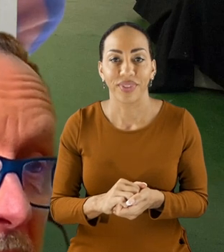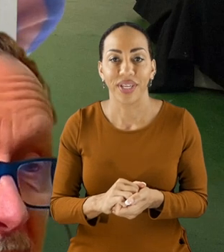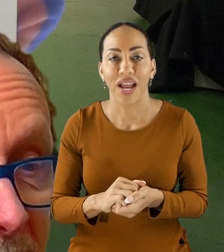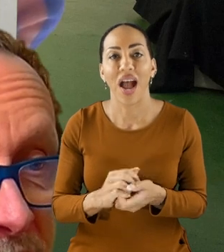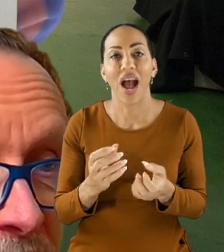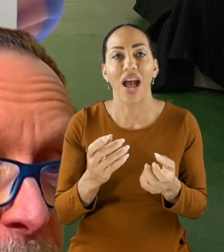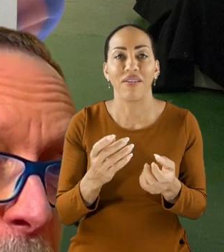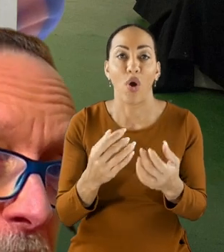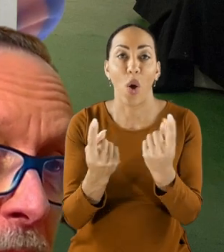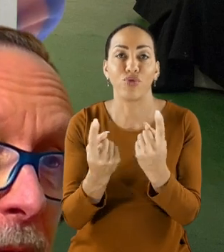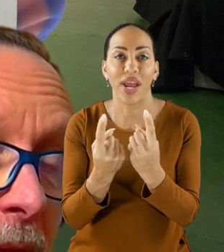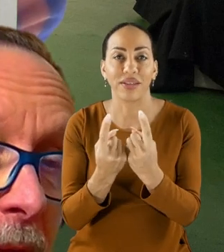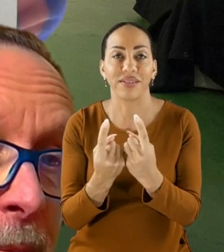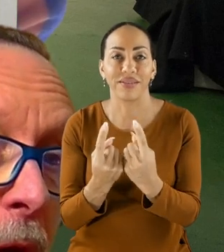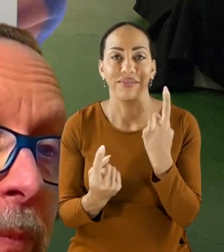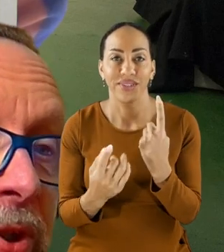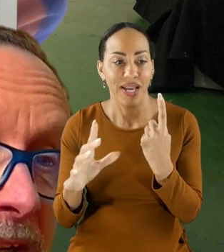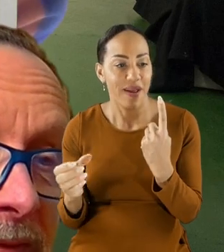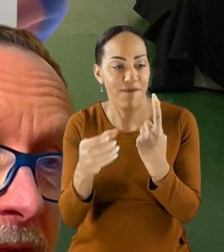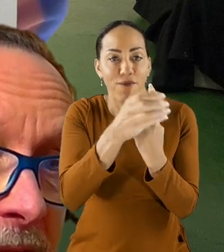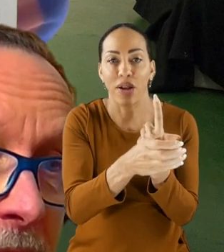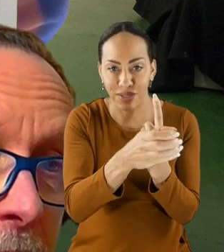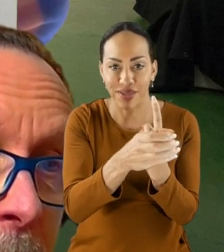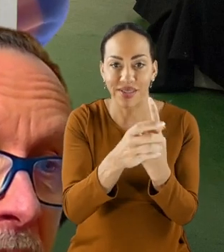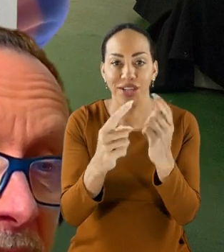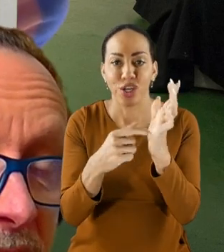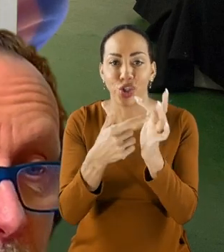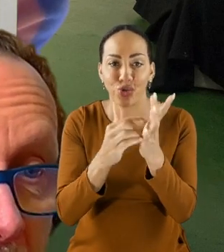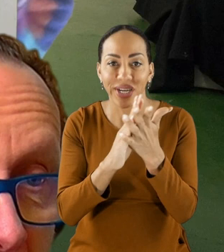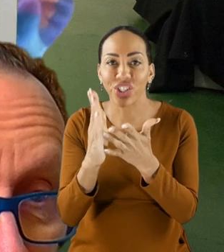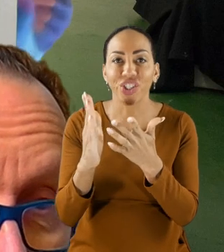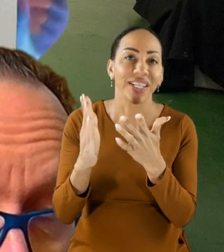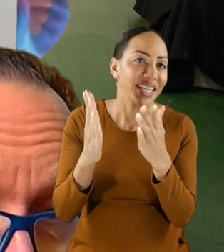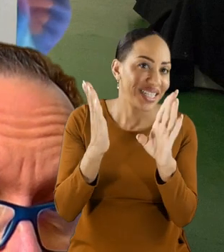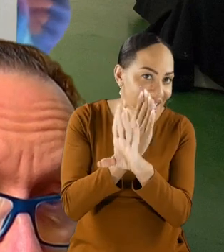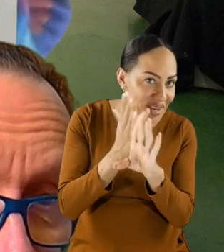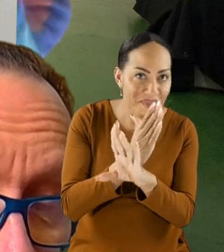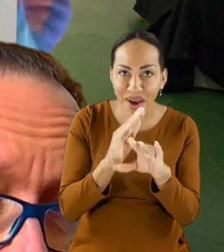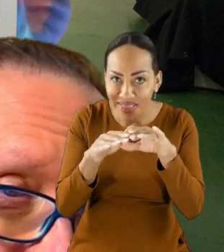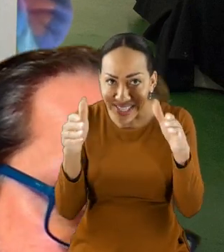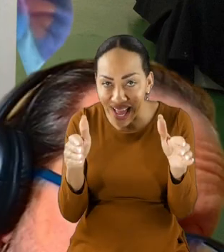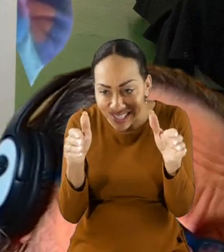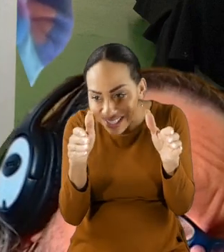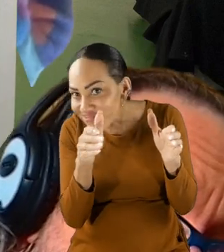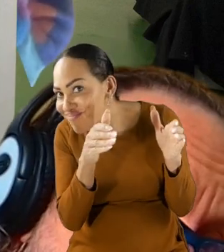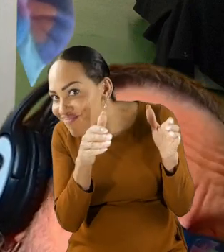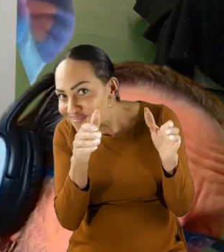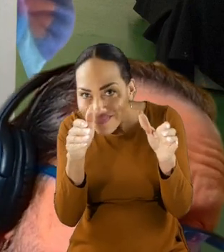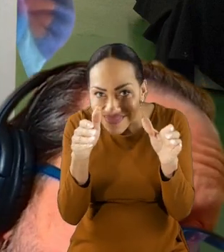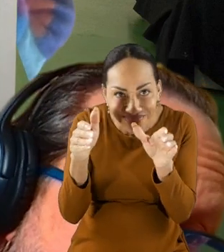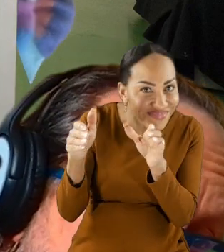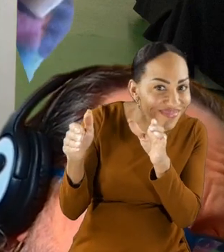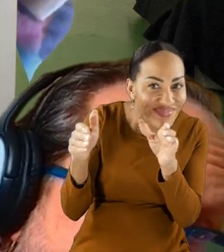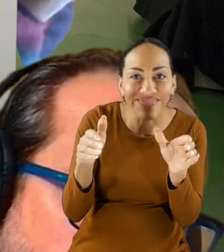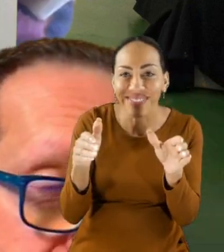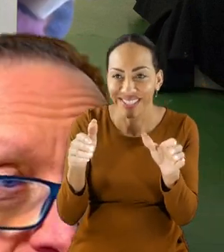done here is I've literally just put objects in front of you. So Trish is kind of concealed behind the desk there